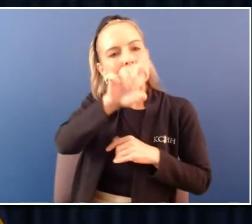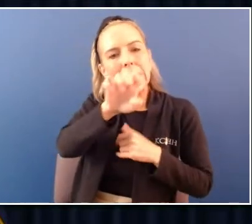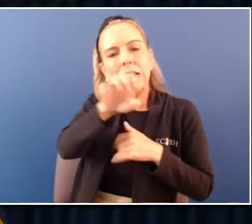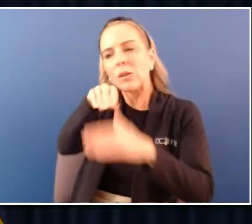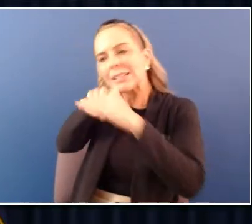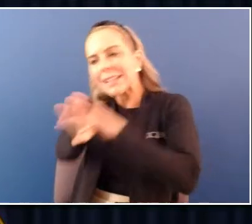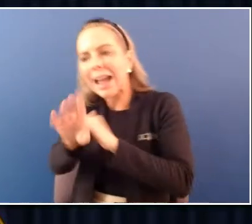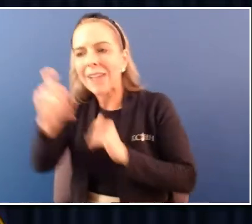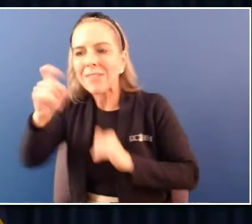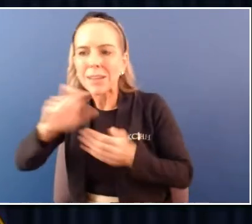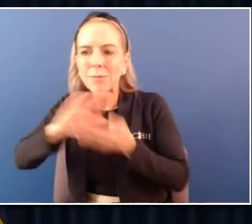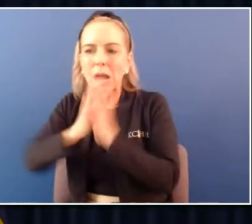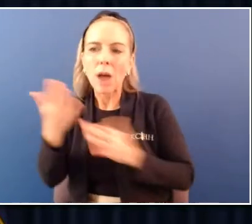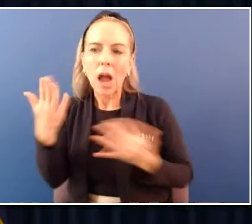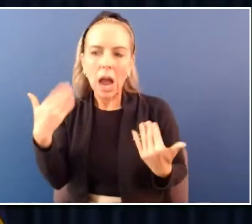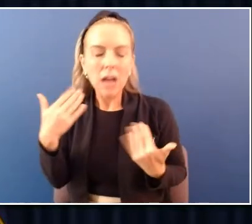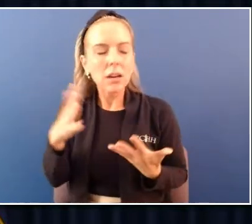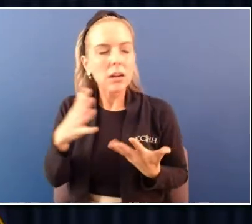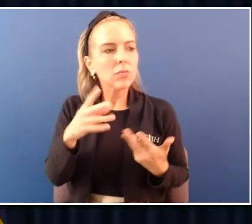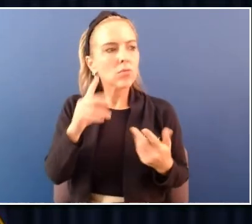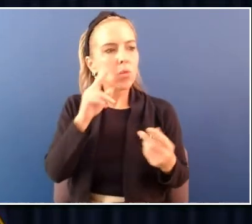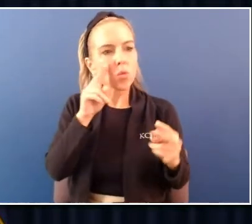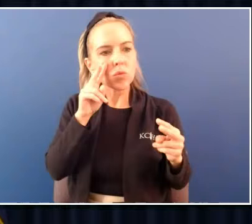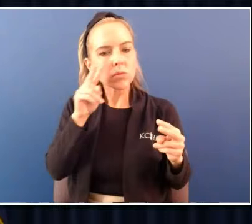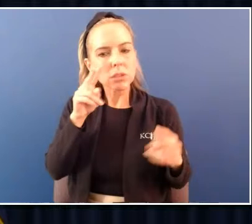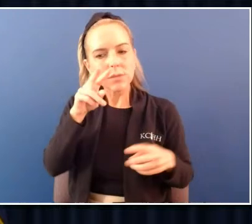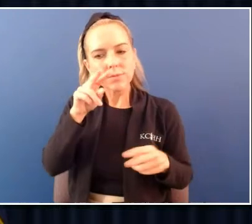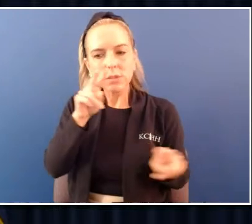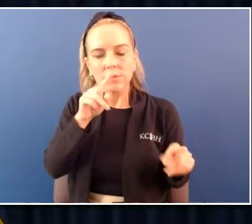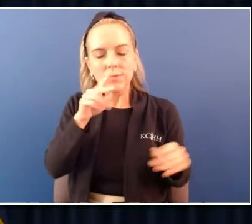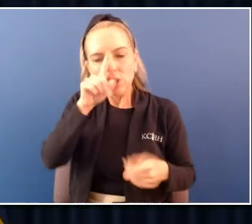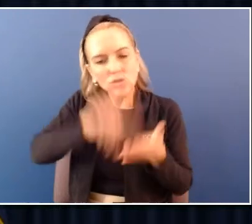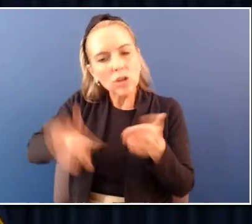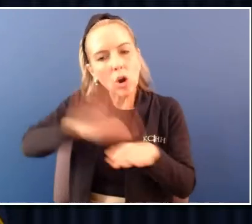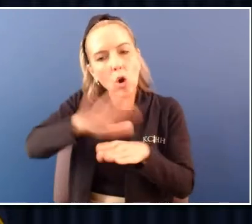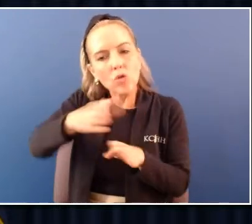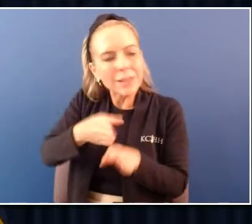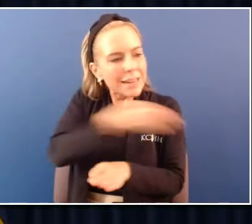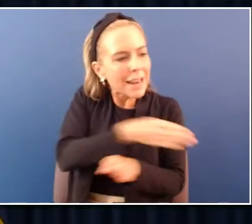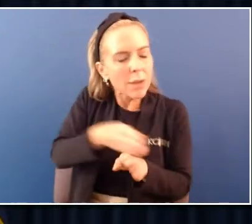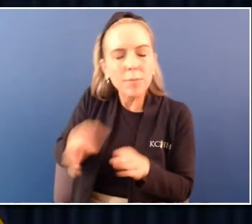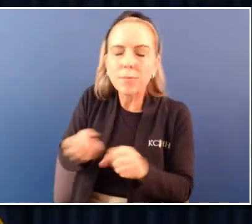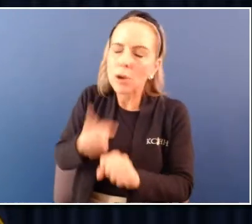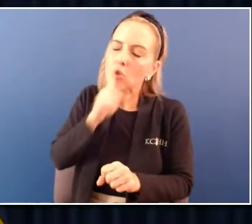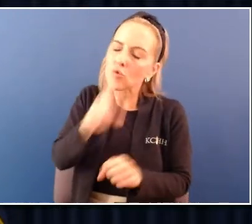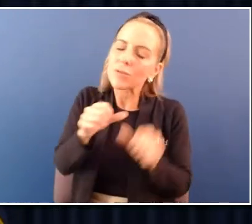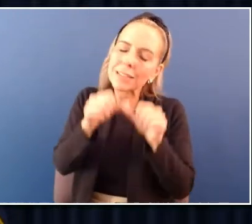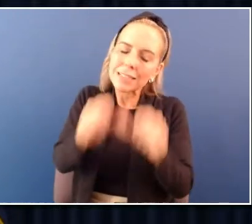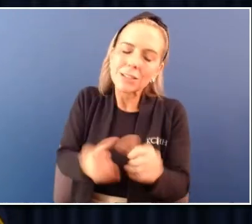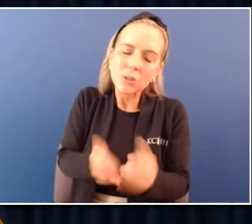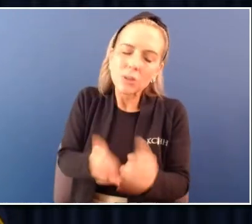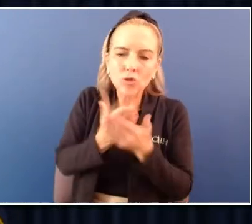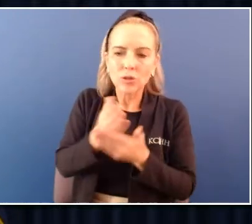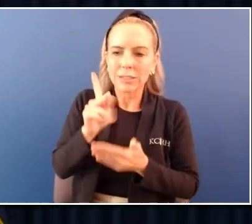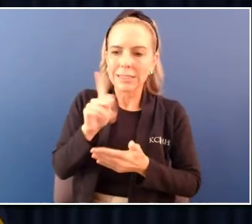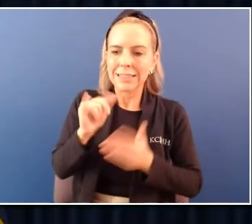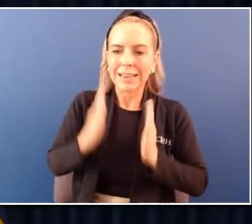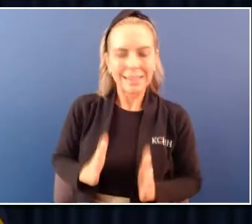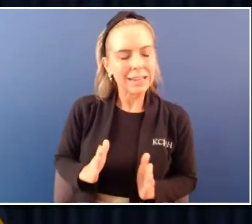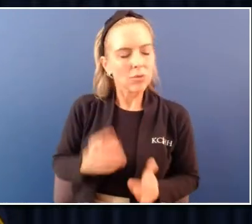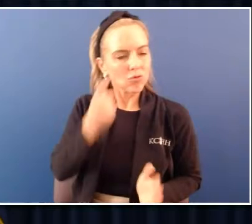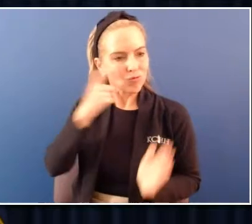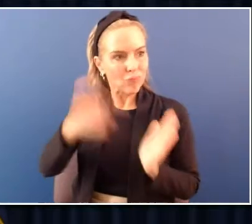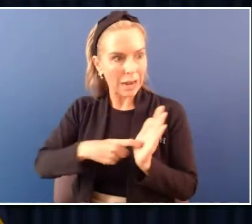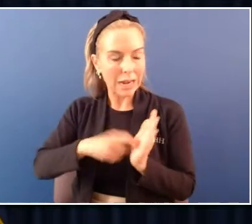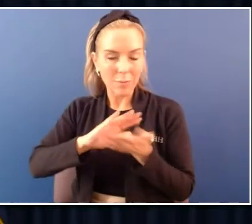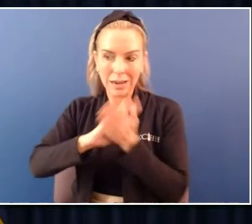really hot. Look out for your loved ones, check on neighbors. Just make sure we continue to be the good Kentuckians we are. And we recognize when it gets